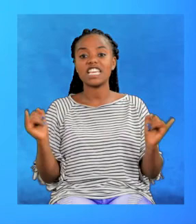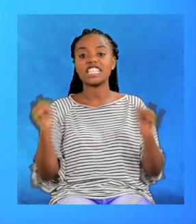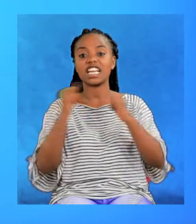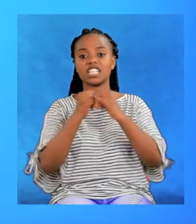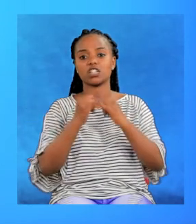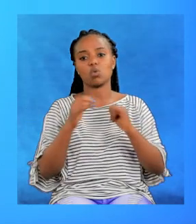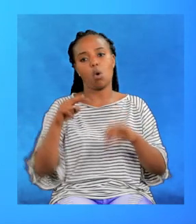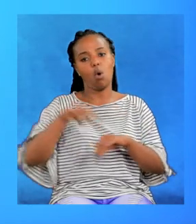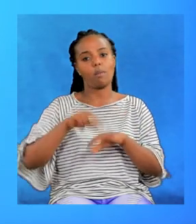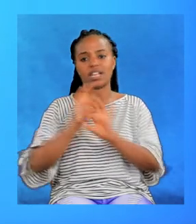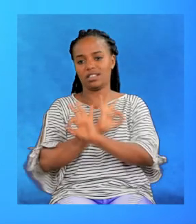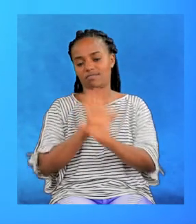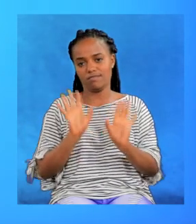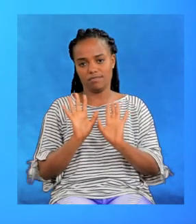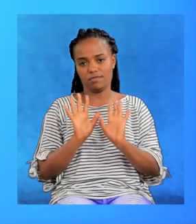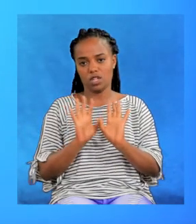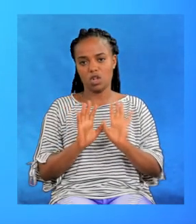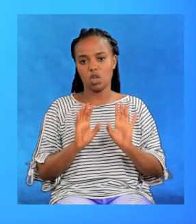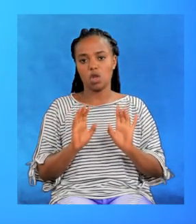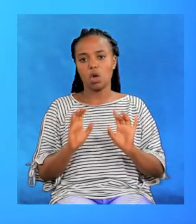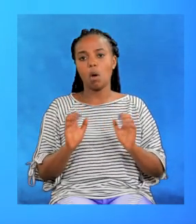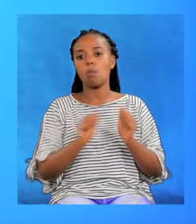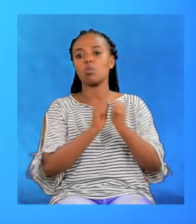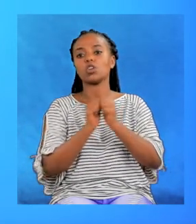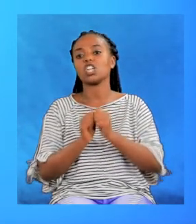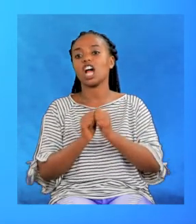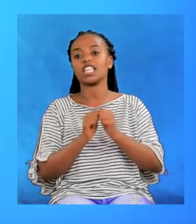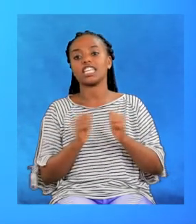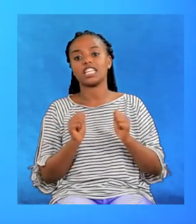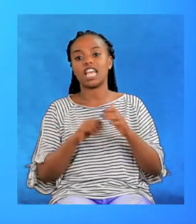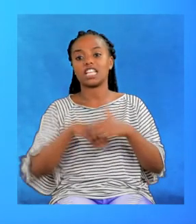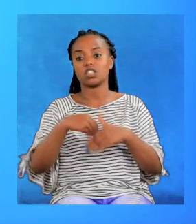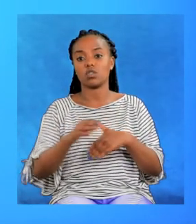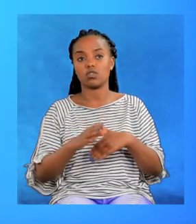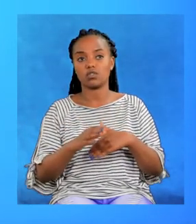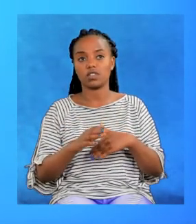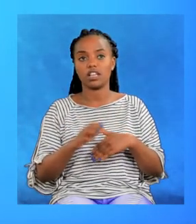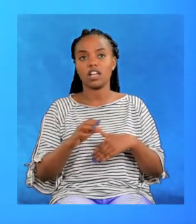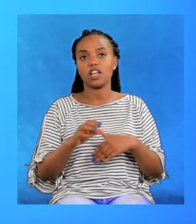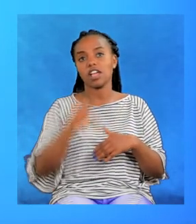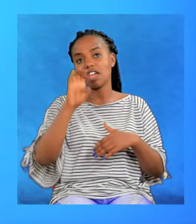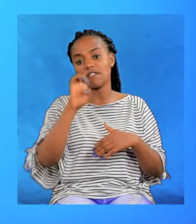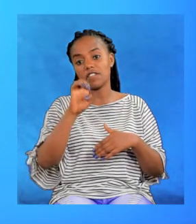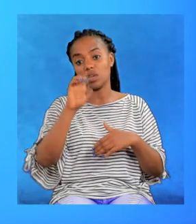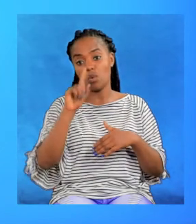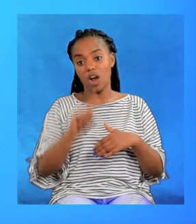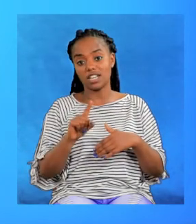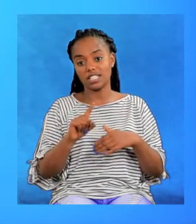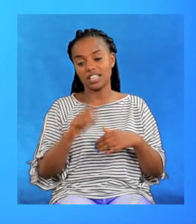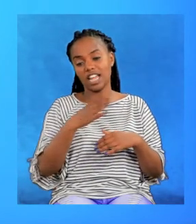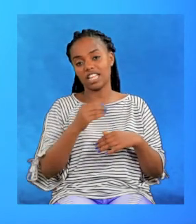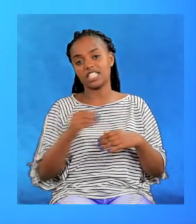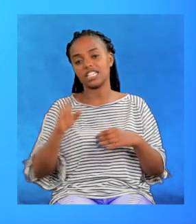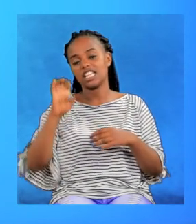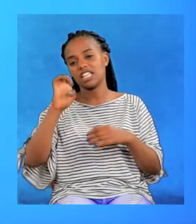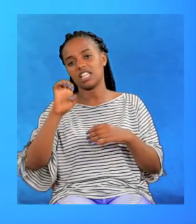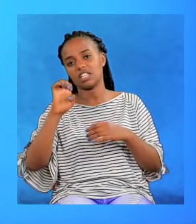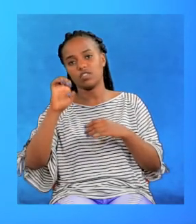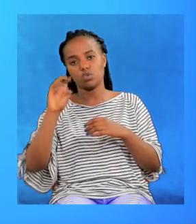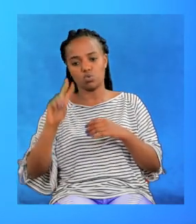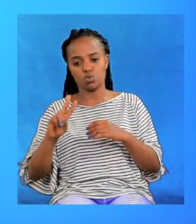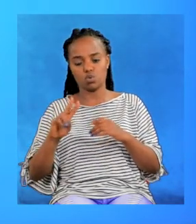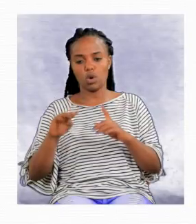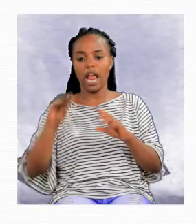common. So for mutually exclusive events, if event one occurs in M different ways and event two occurs in N different